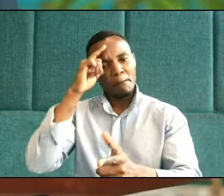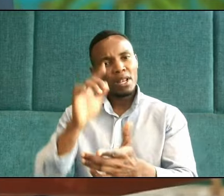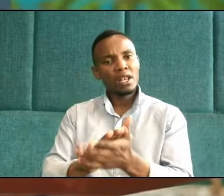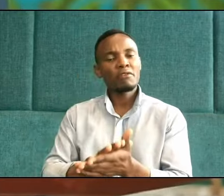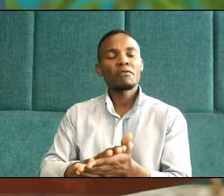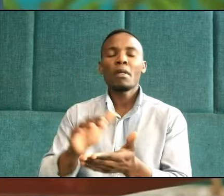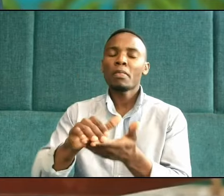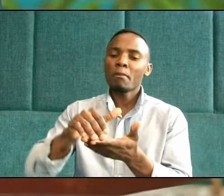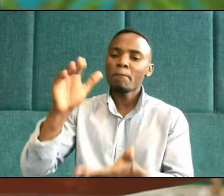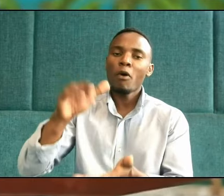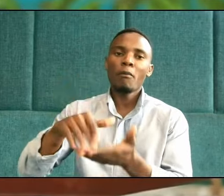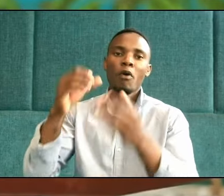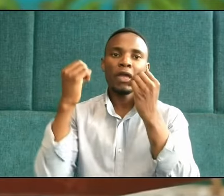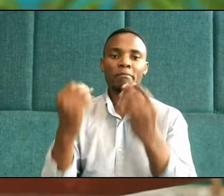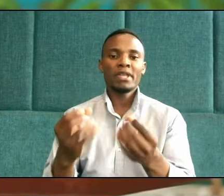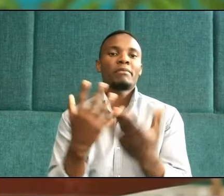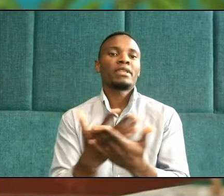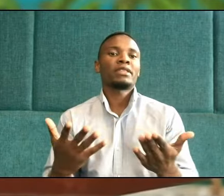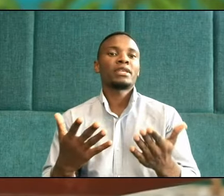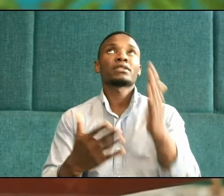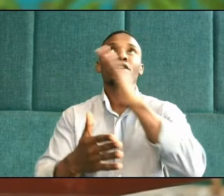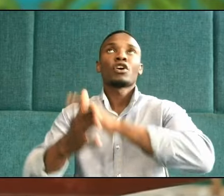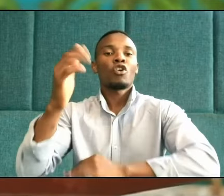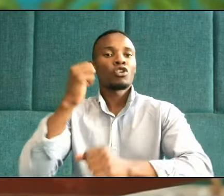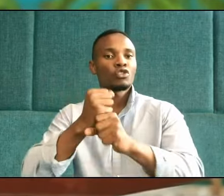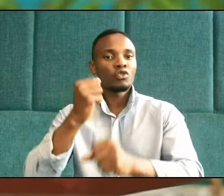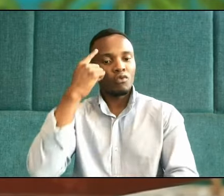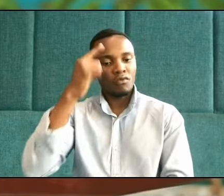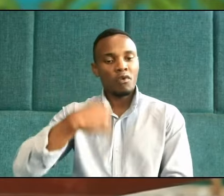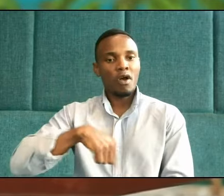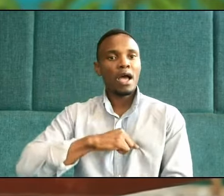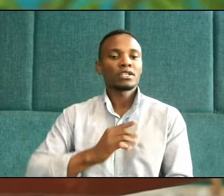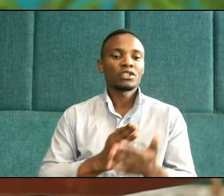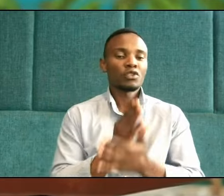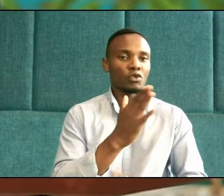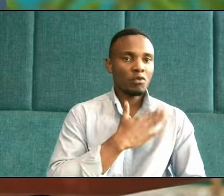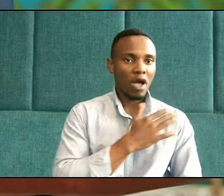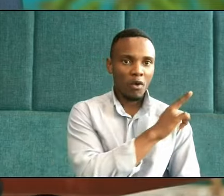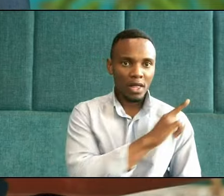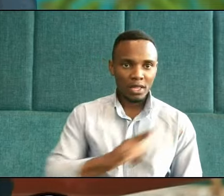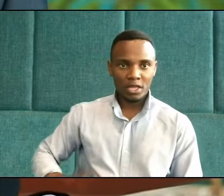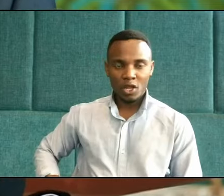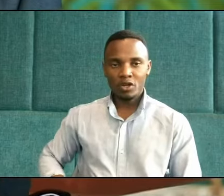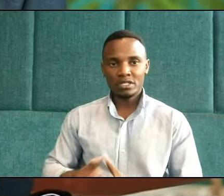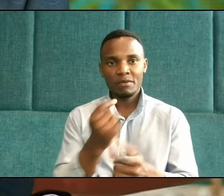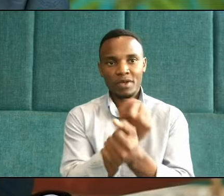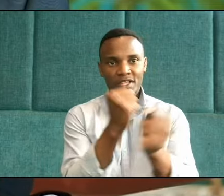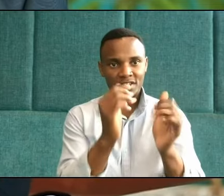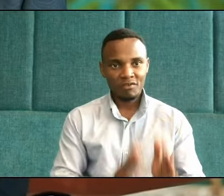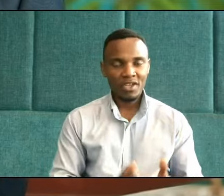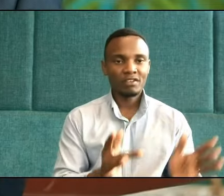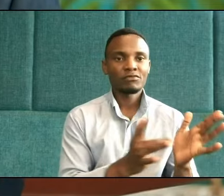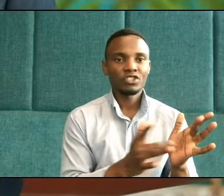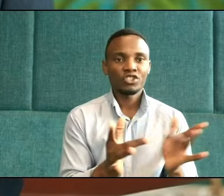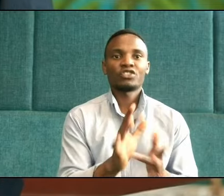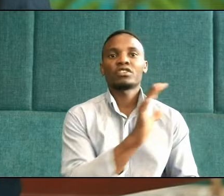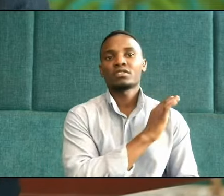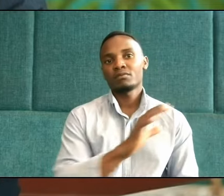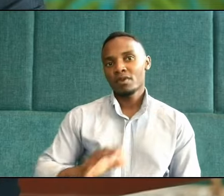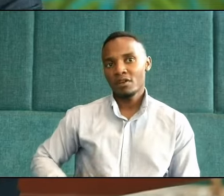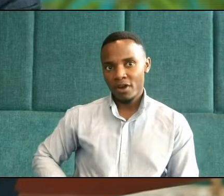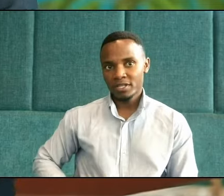that God has accomplished for us through our Lord and Savior, Jesus Christ. Now,